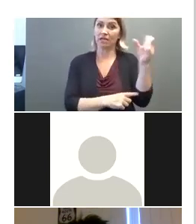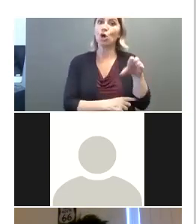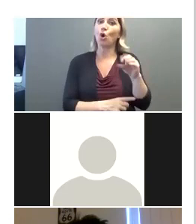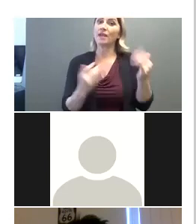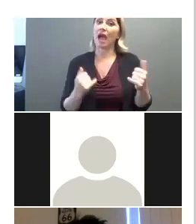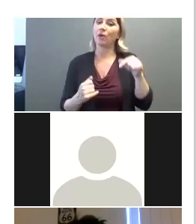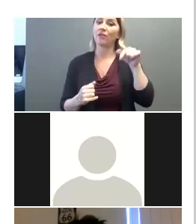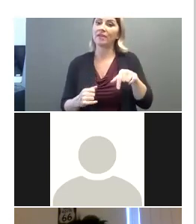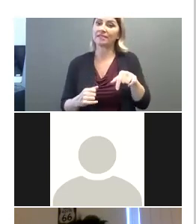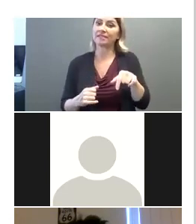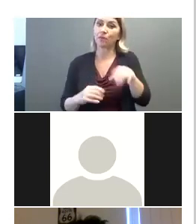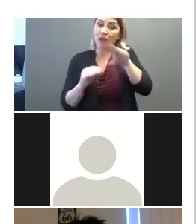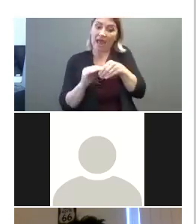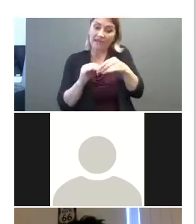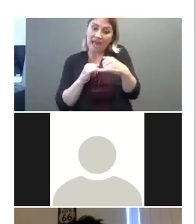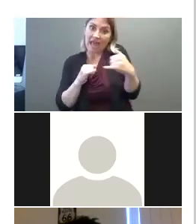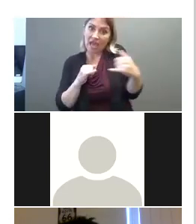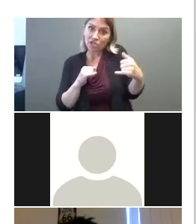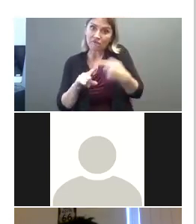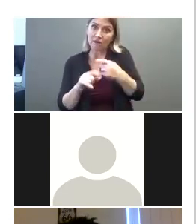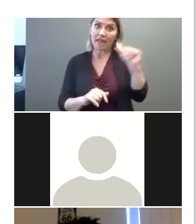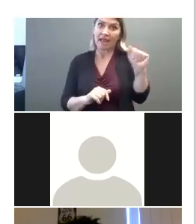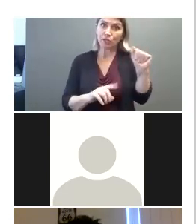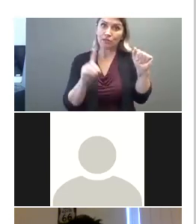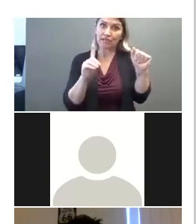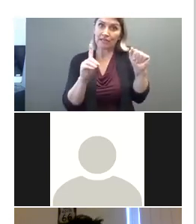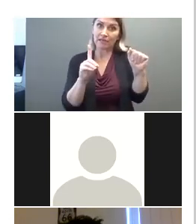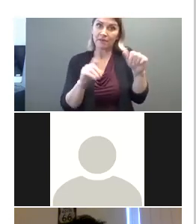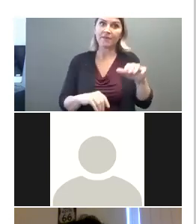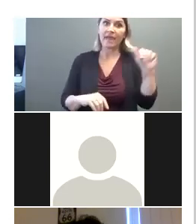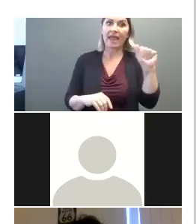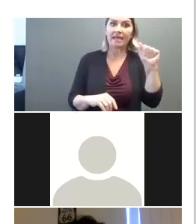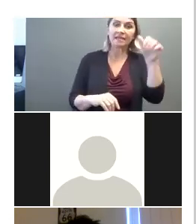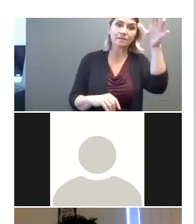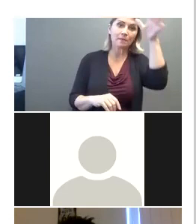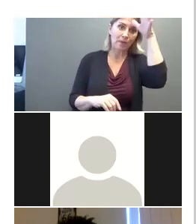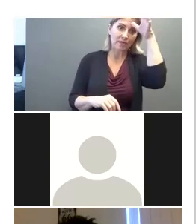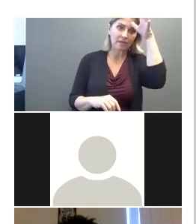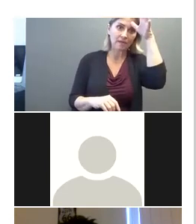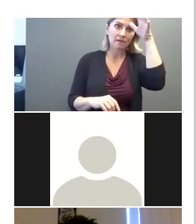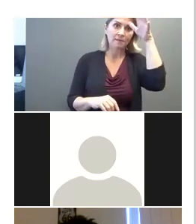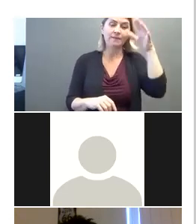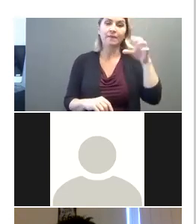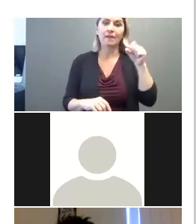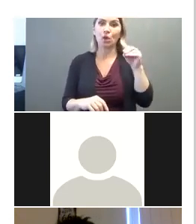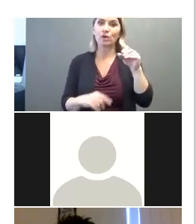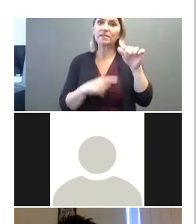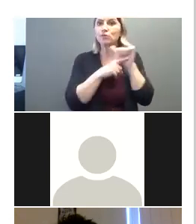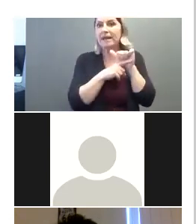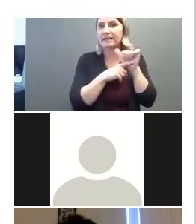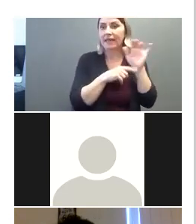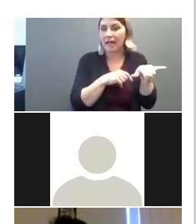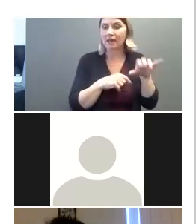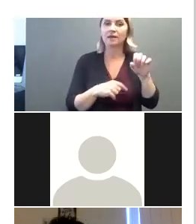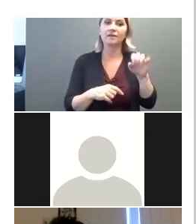basically, since we are adding an edge from A to D, we say that A's parent is D. Either way is fine, doesn't really matter. Undirected